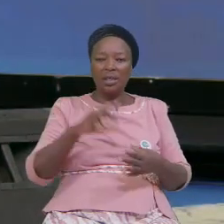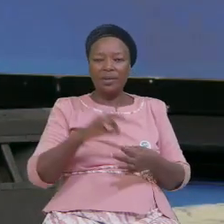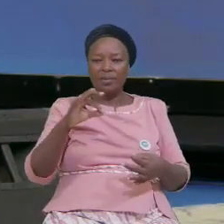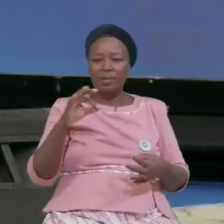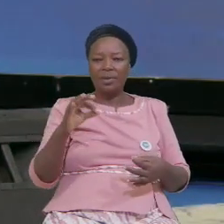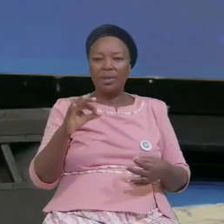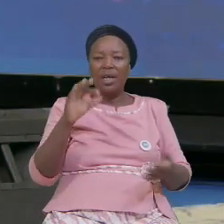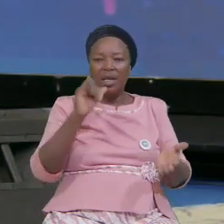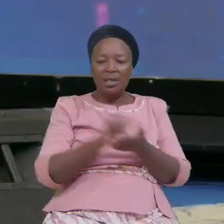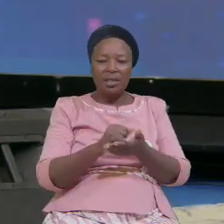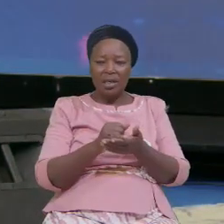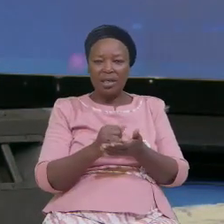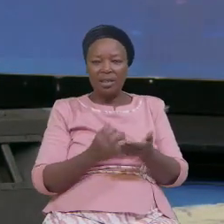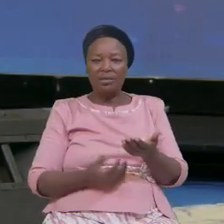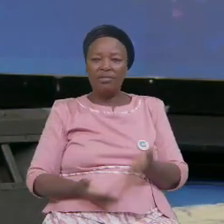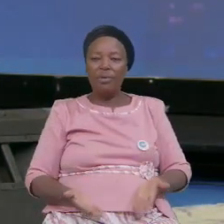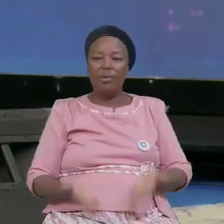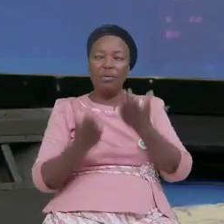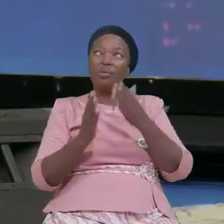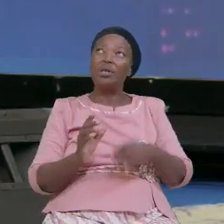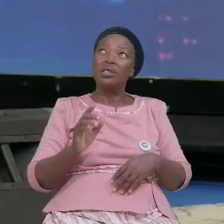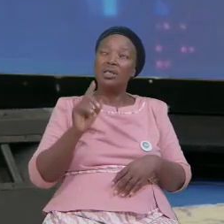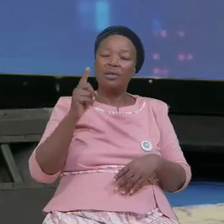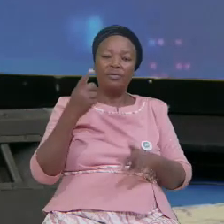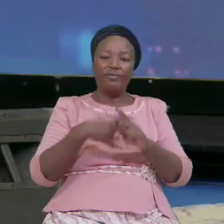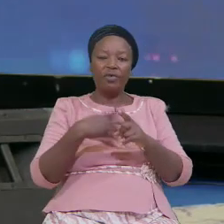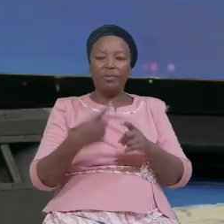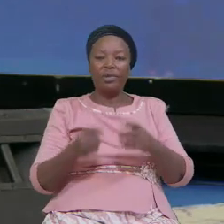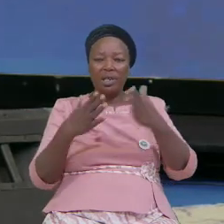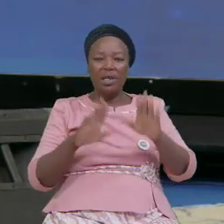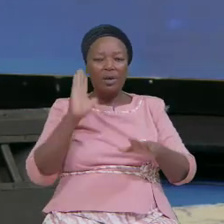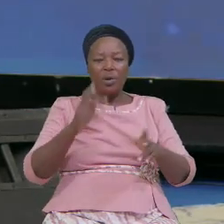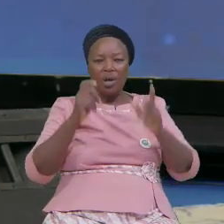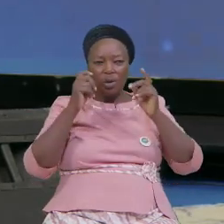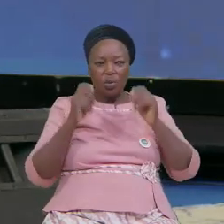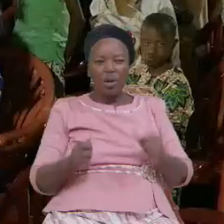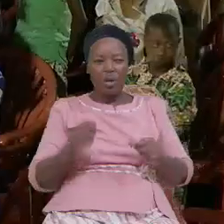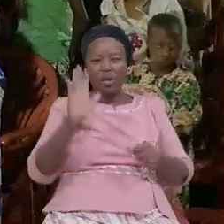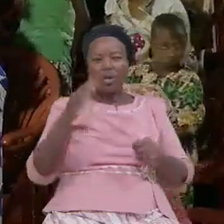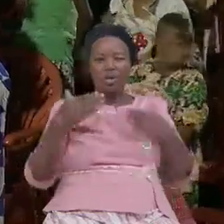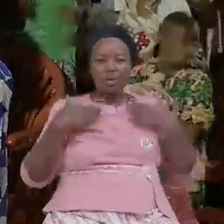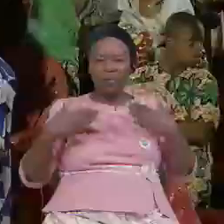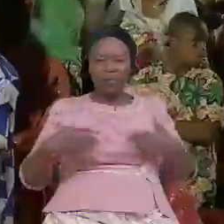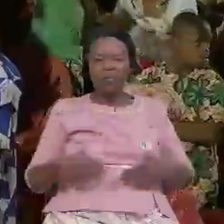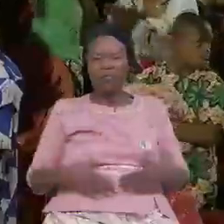that raised him from the dead, will quicken your mortal body.